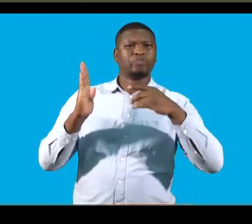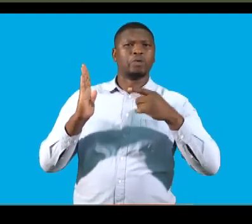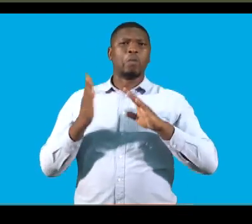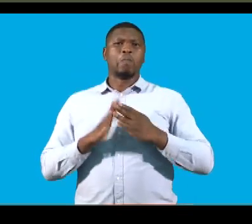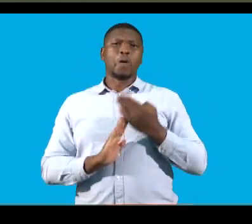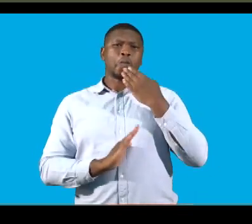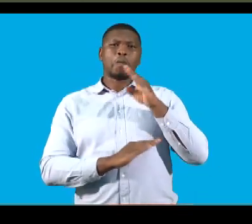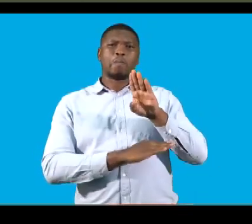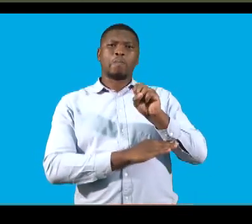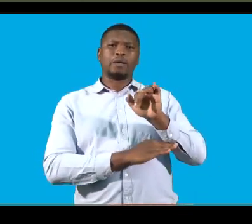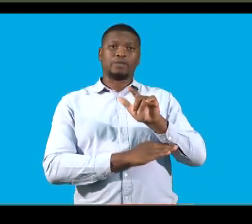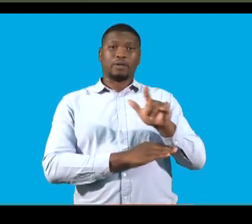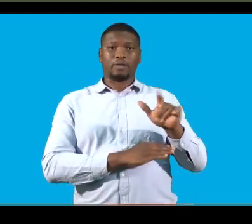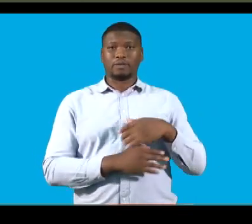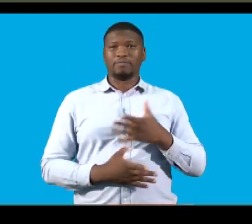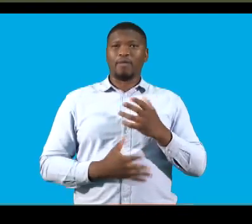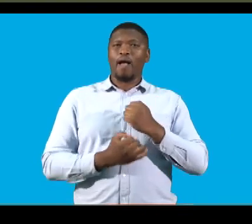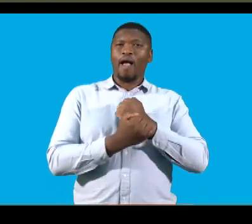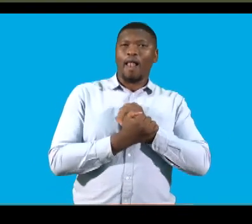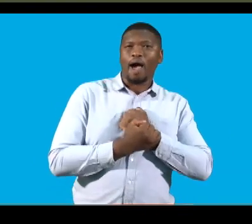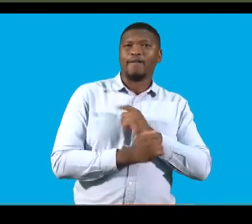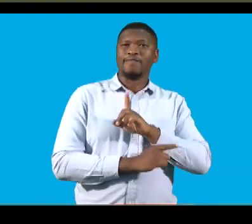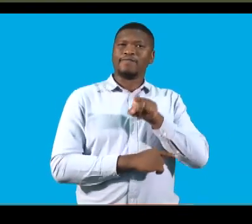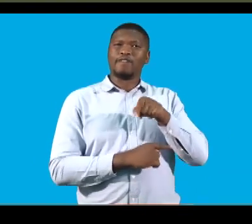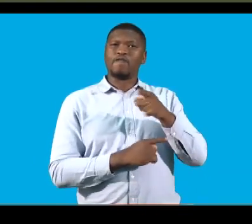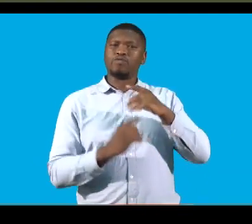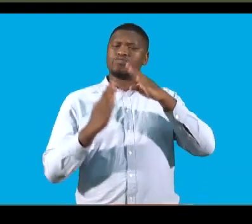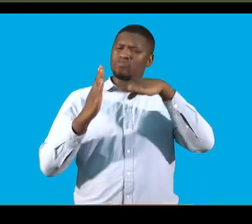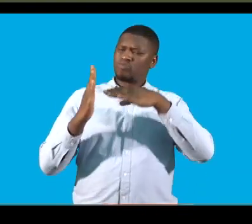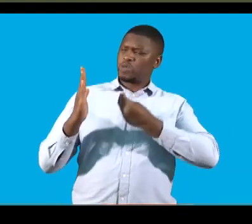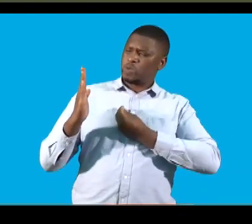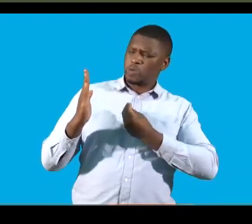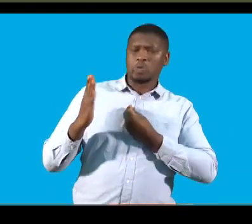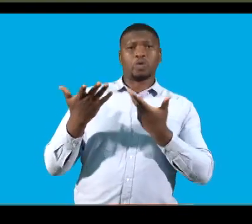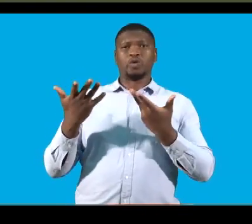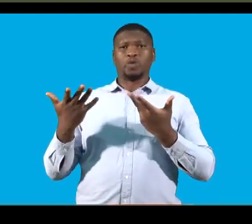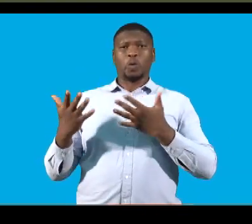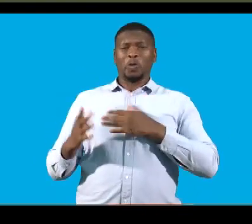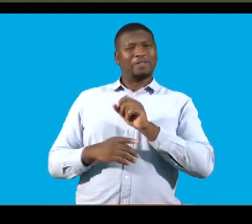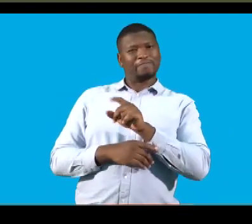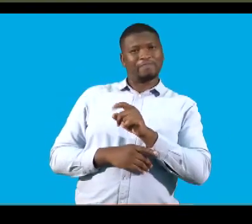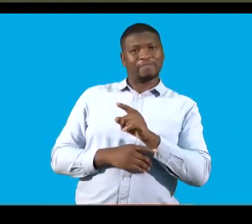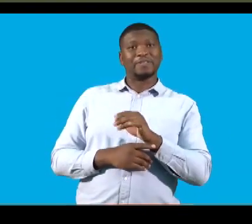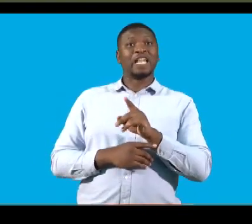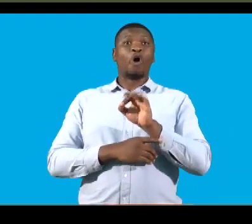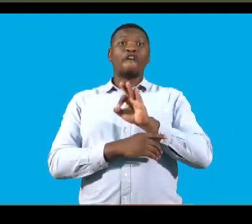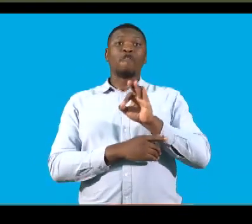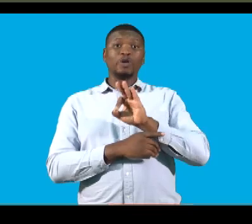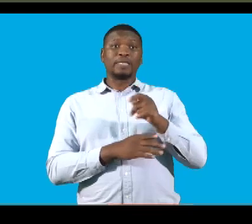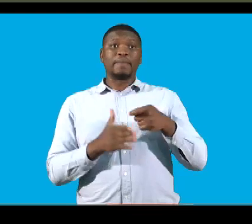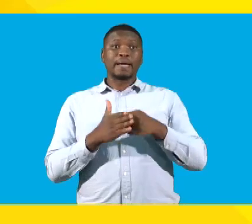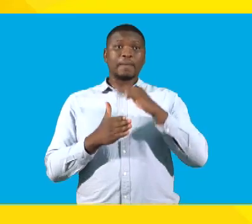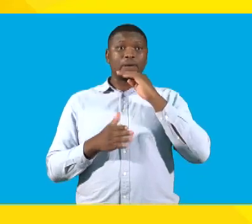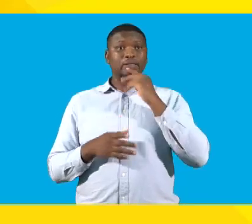a painting by Basil. He falls in love with the youth and the beauty in the painting and makes a Faustian bargain. So a